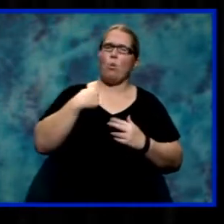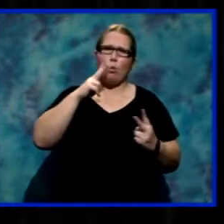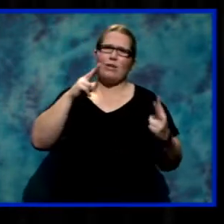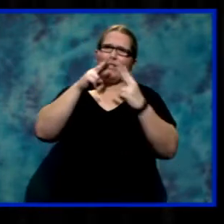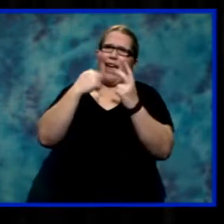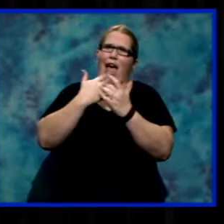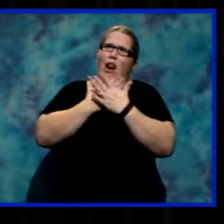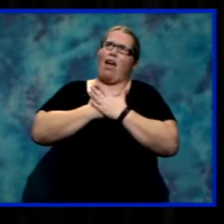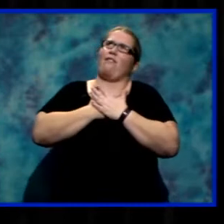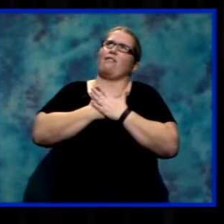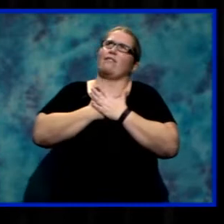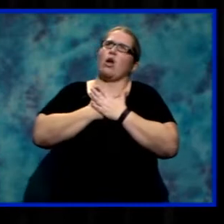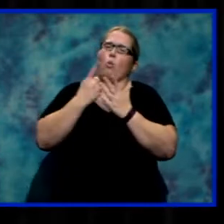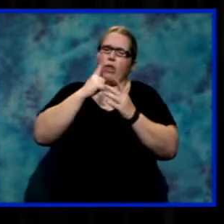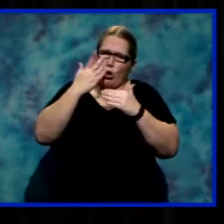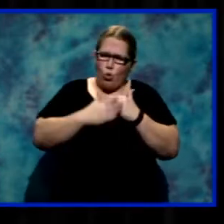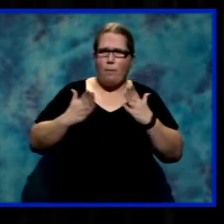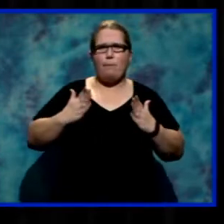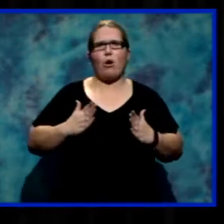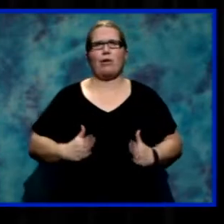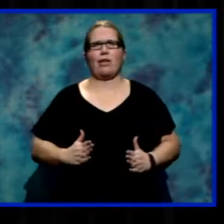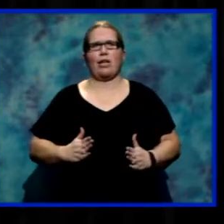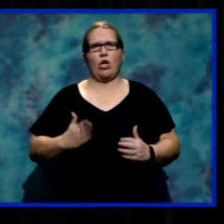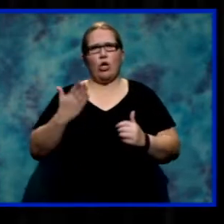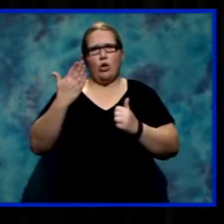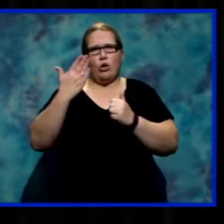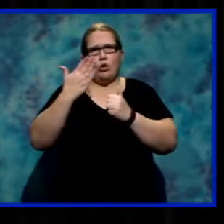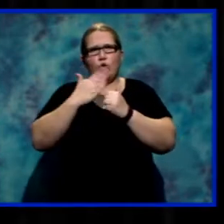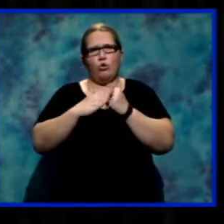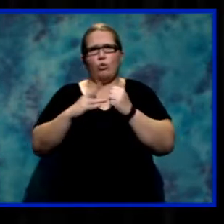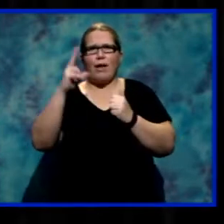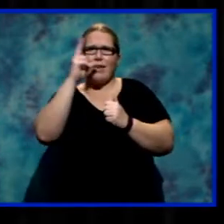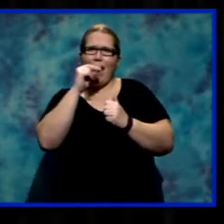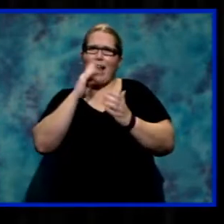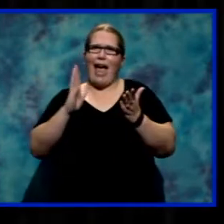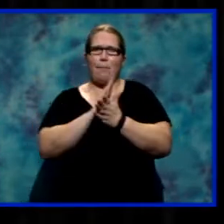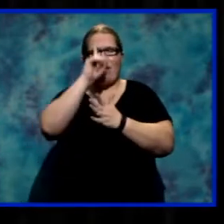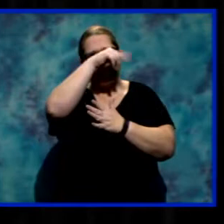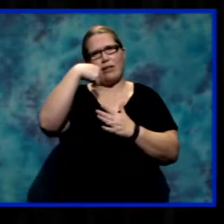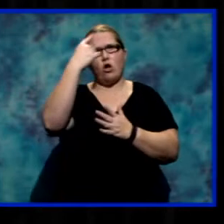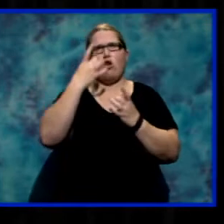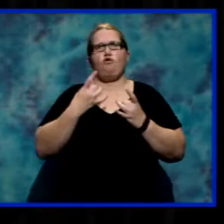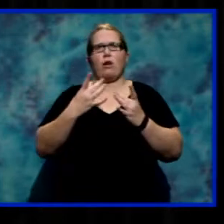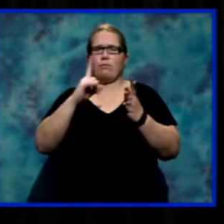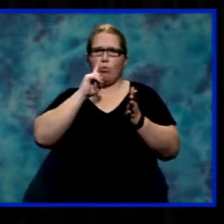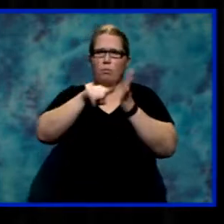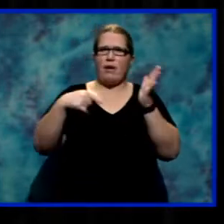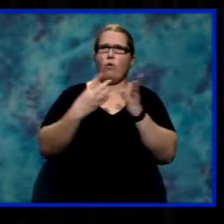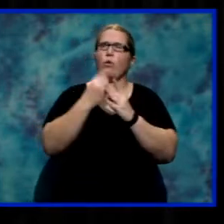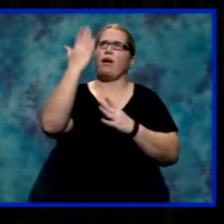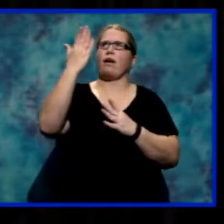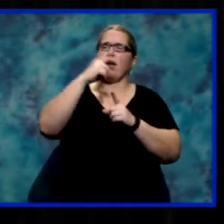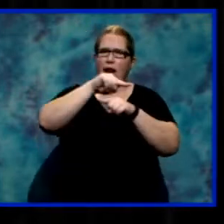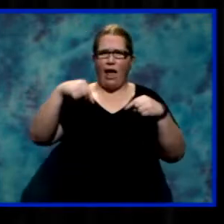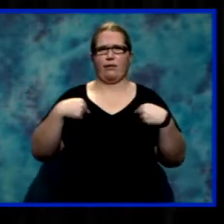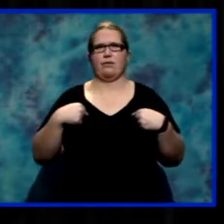ones with new bodies and new, young, happy faces, Father, ready to spend eternity with you and with us.